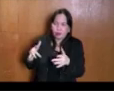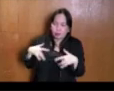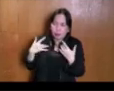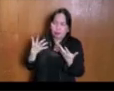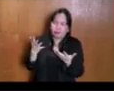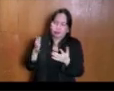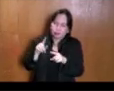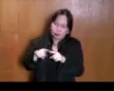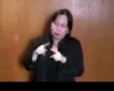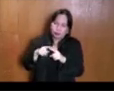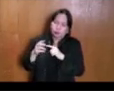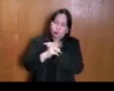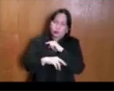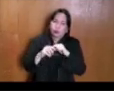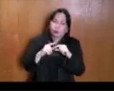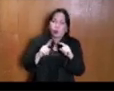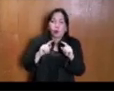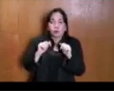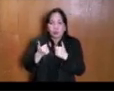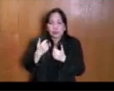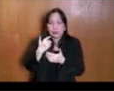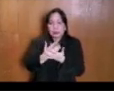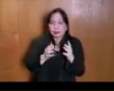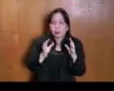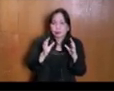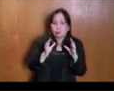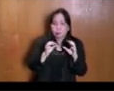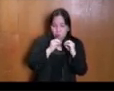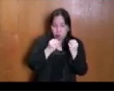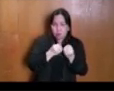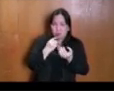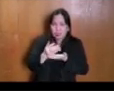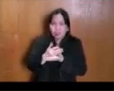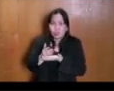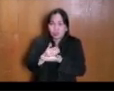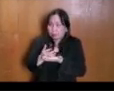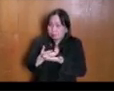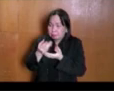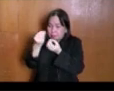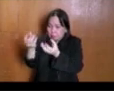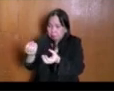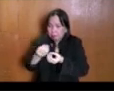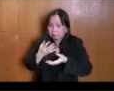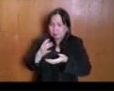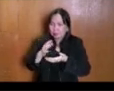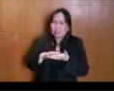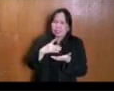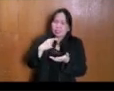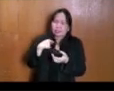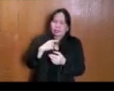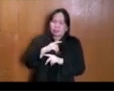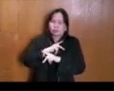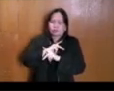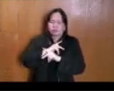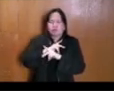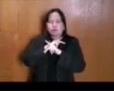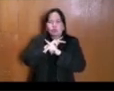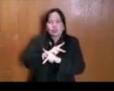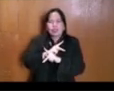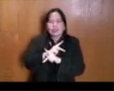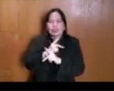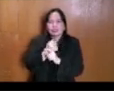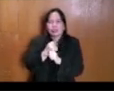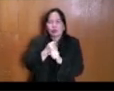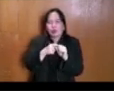Another challenge is that the incentives for organizations to share data are often outweighed by the privacy, security, and reputational costs